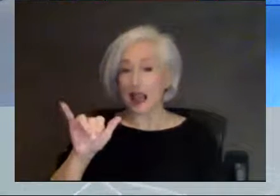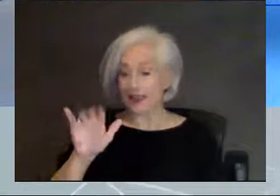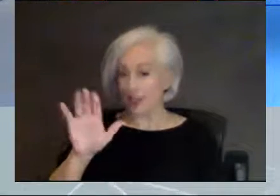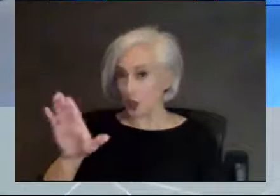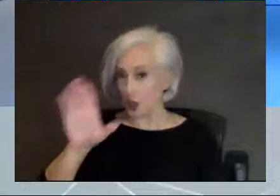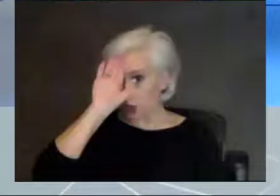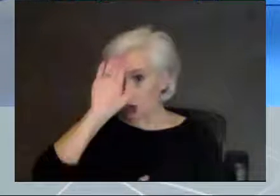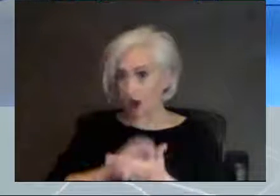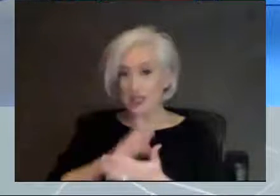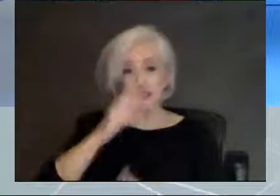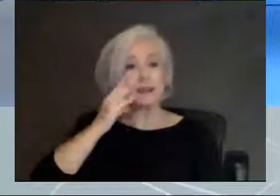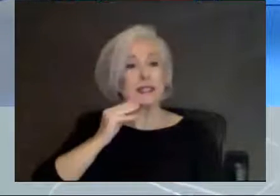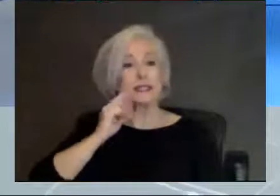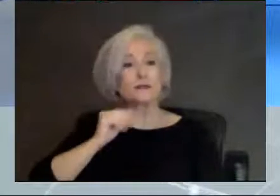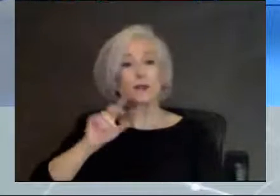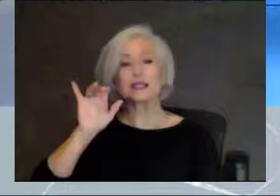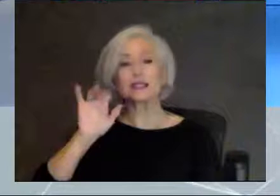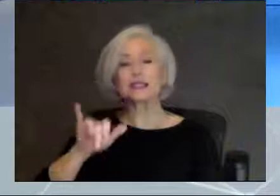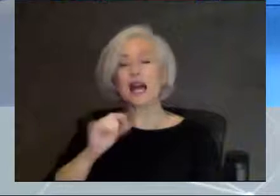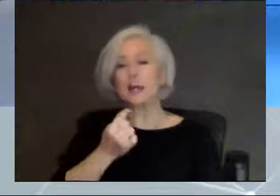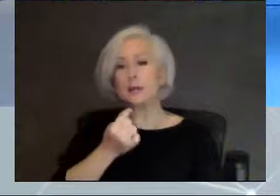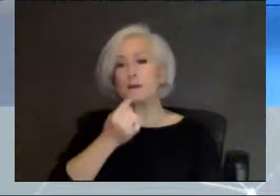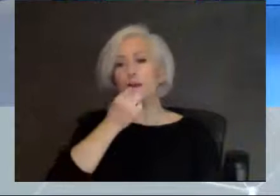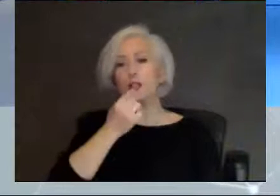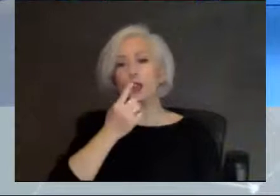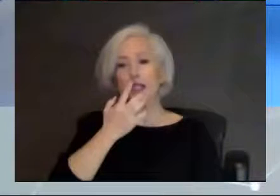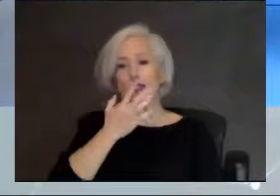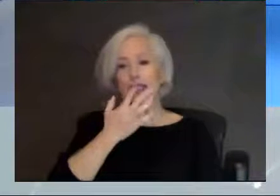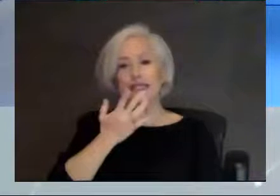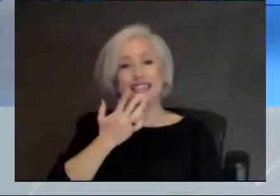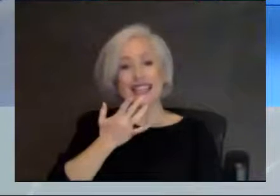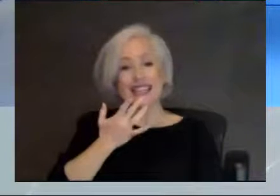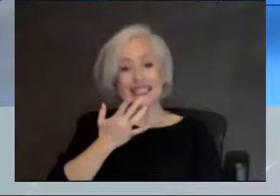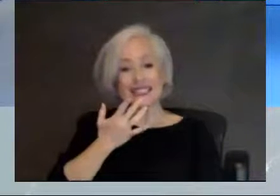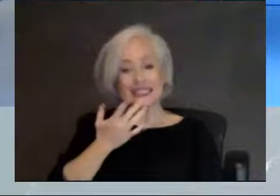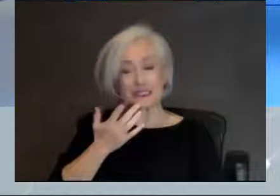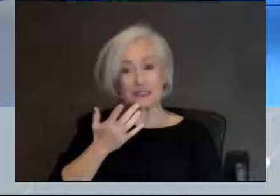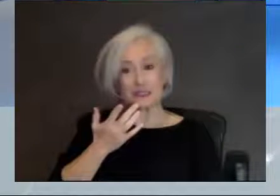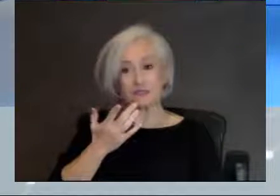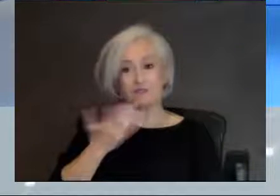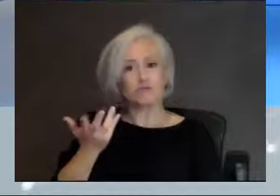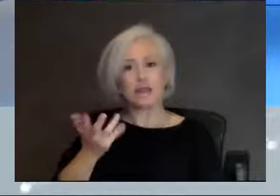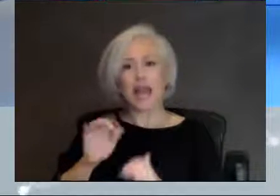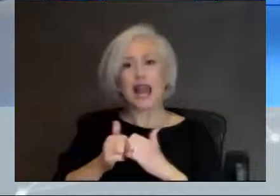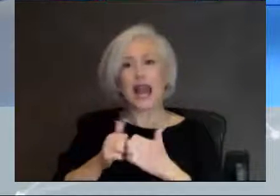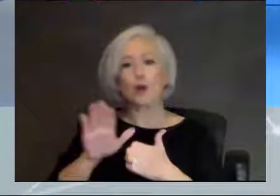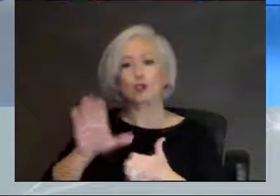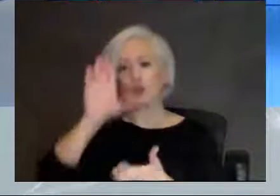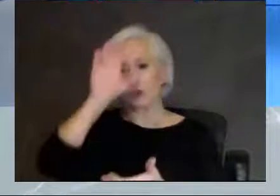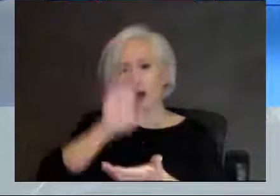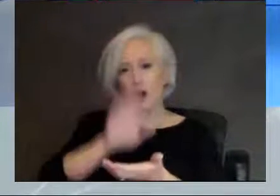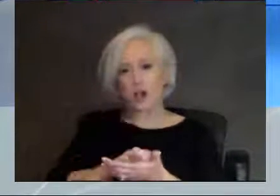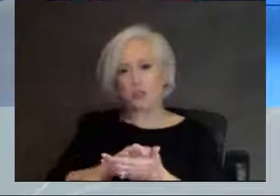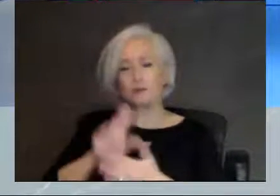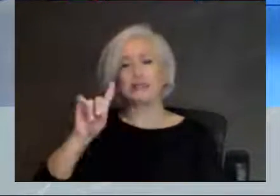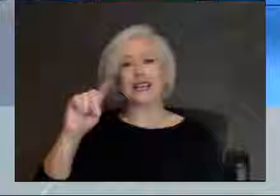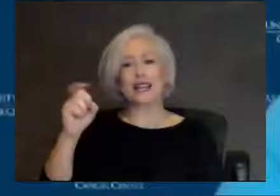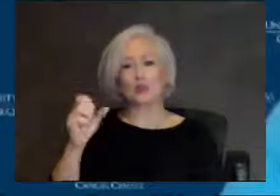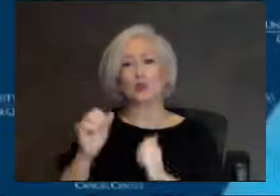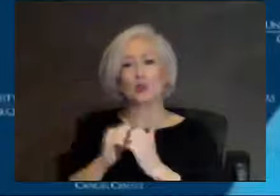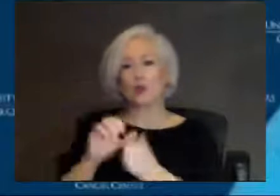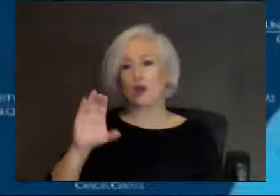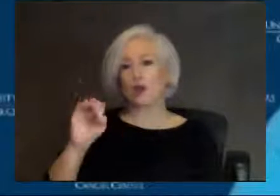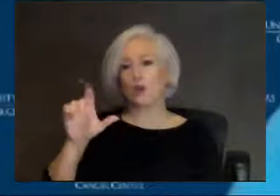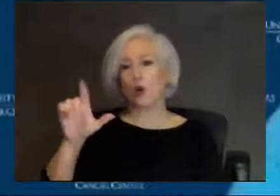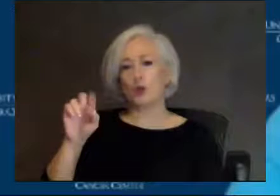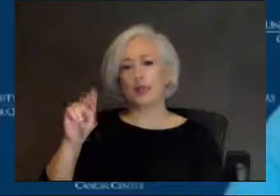experience this bitter taste phenomenon, and how was he diagnosed with colorectal cancer?